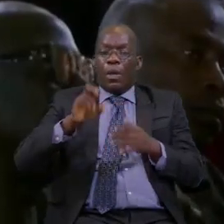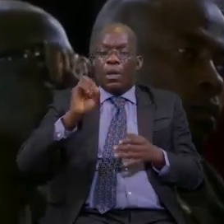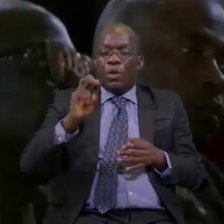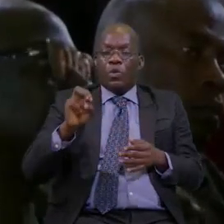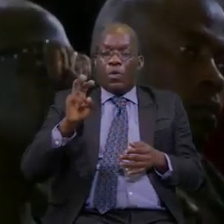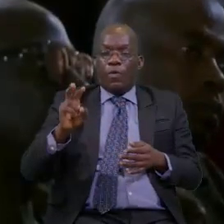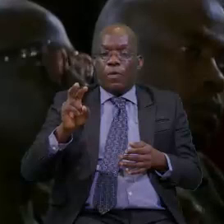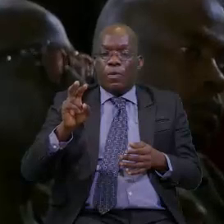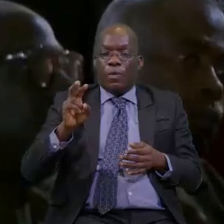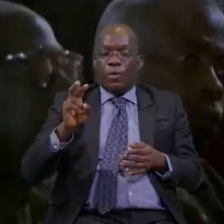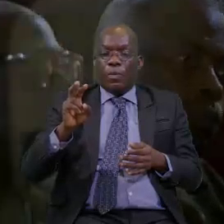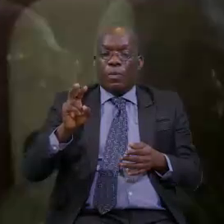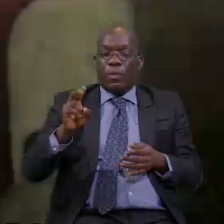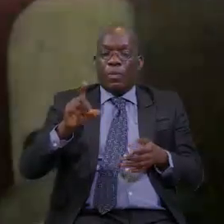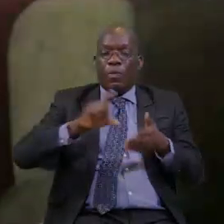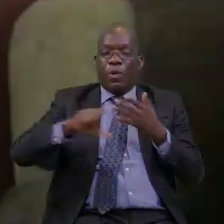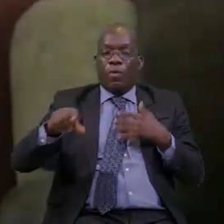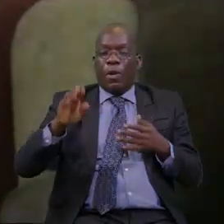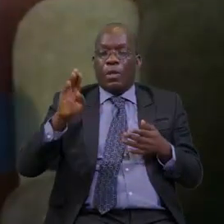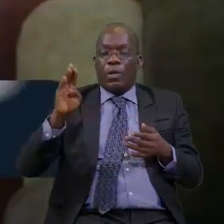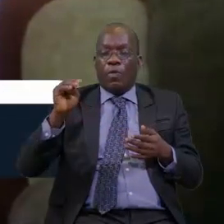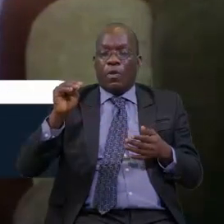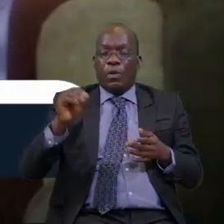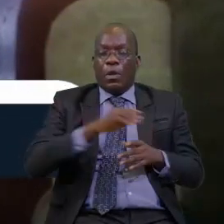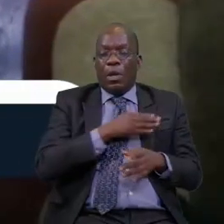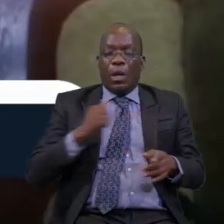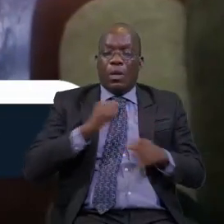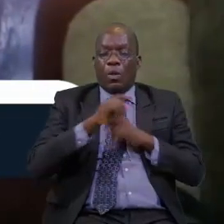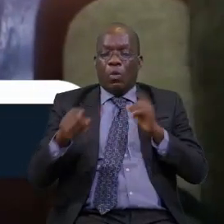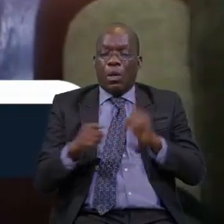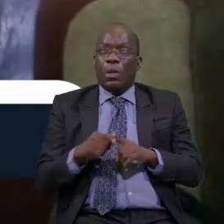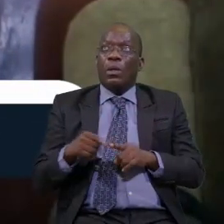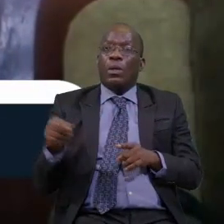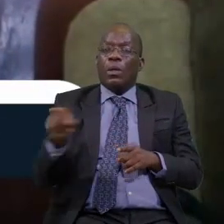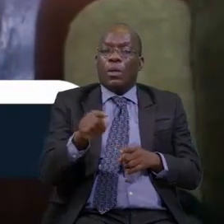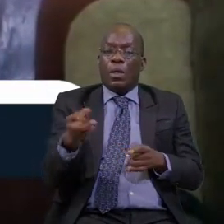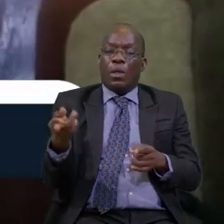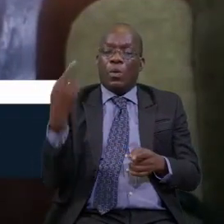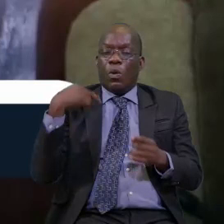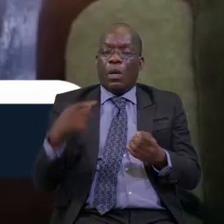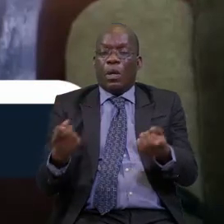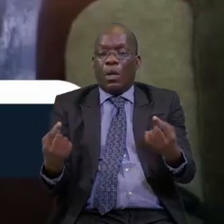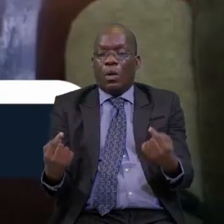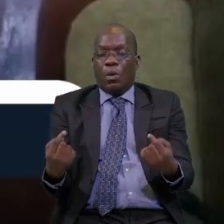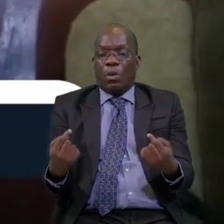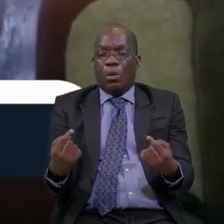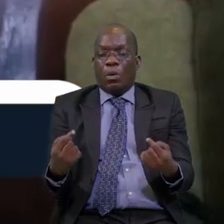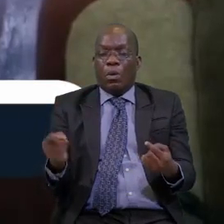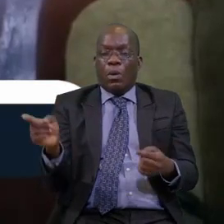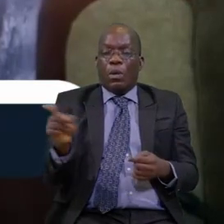chapter 12, reading from verse 14, and when they were come, they say unto